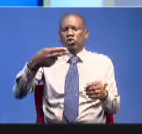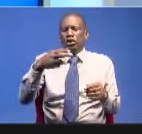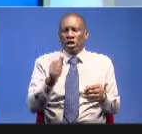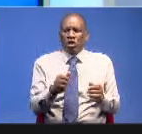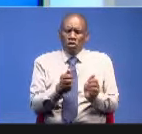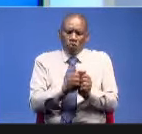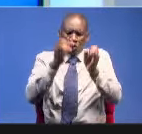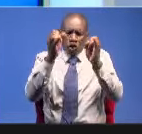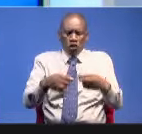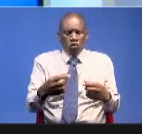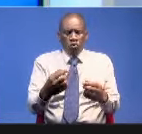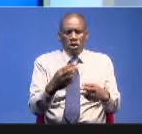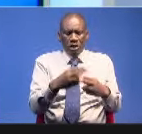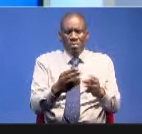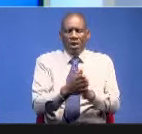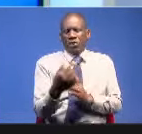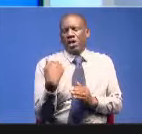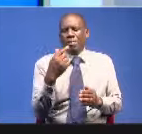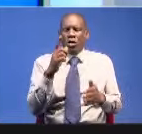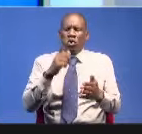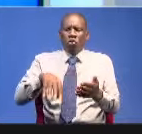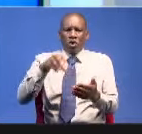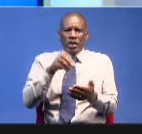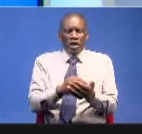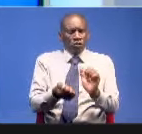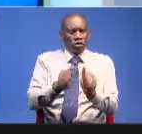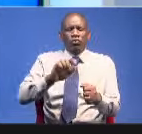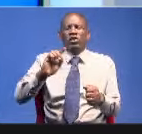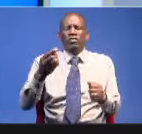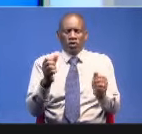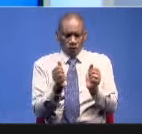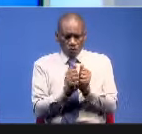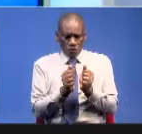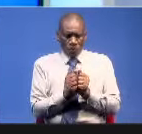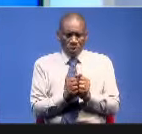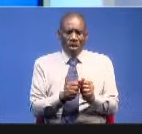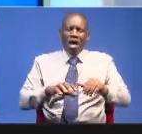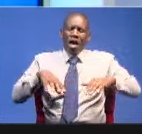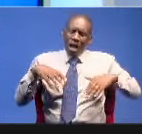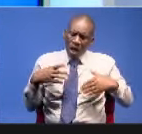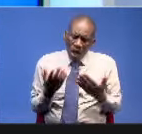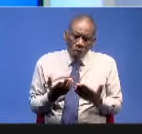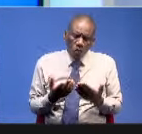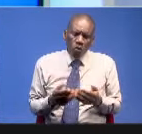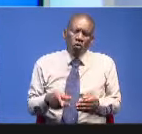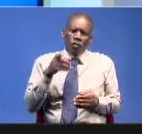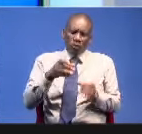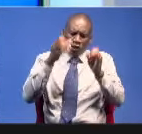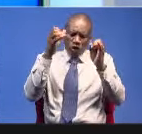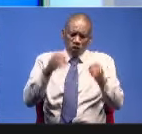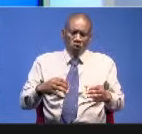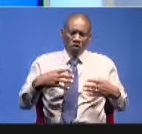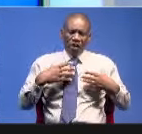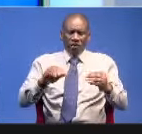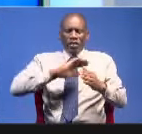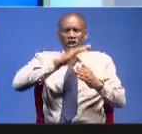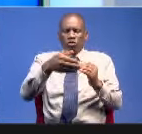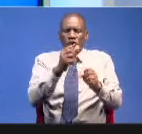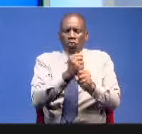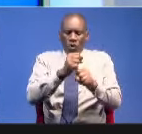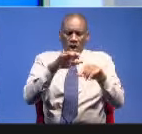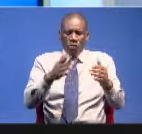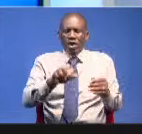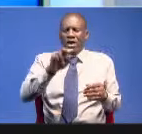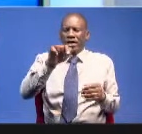and number, what else will change from the 1st of October? And just how exactly will this new health cover work? NTV's